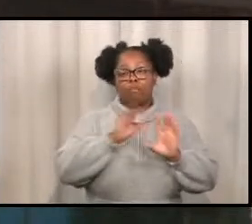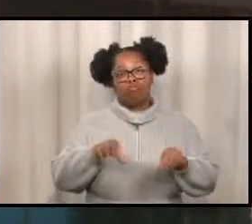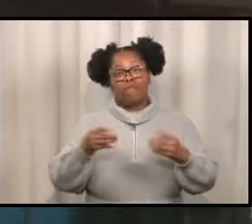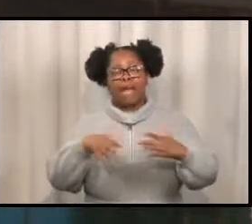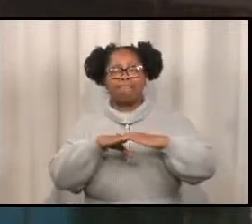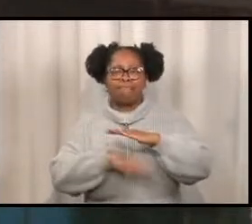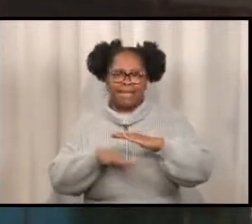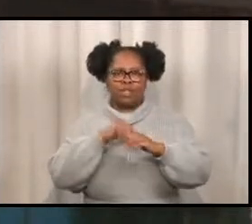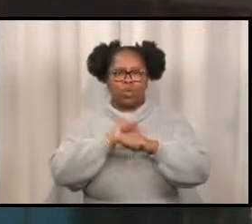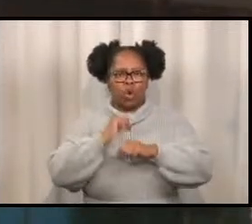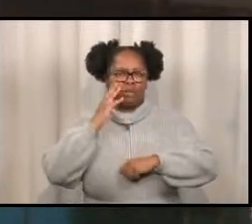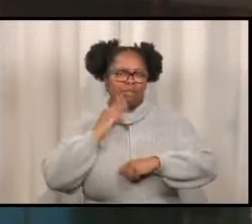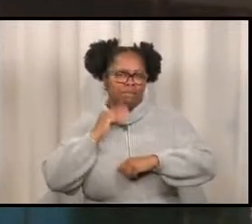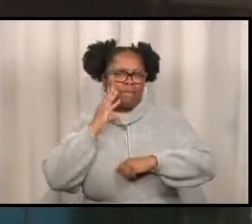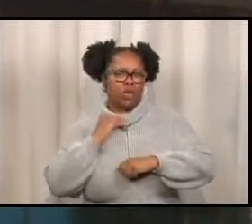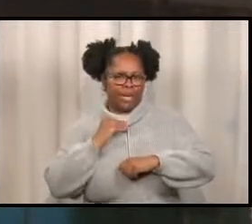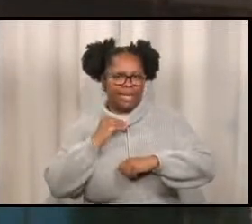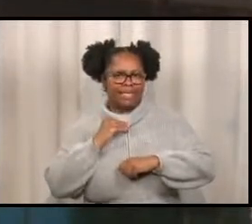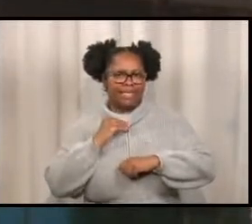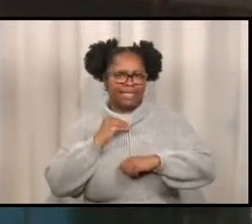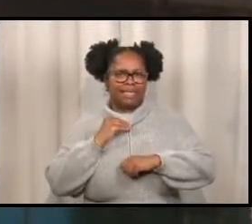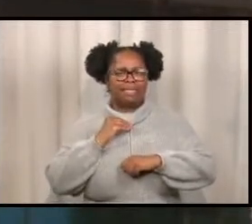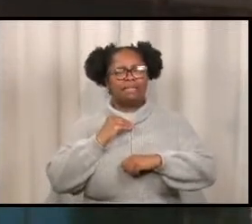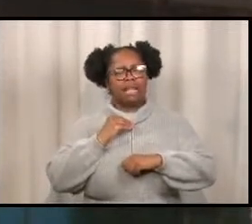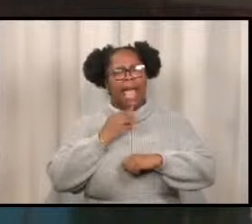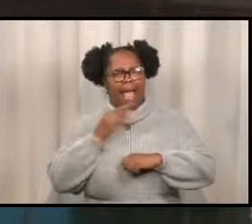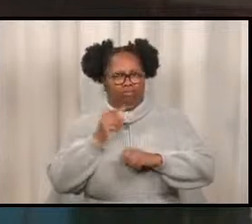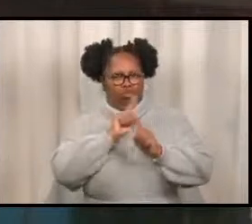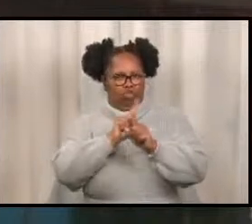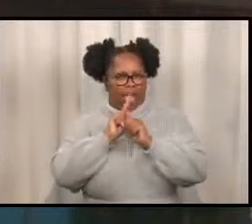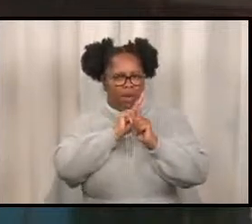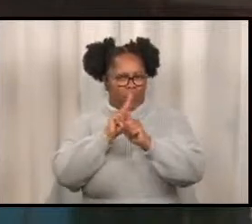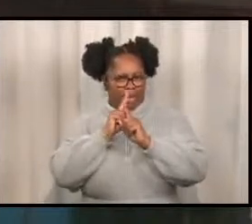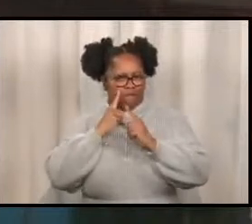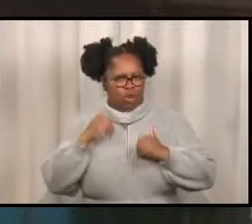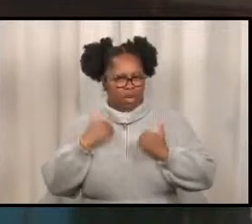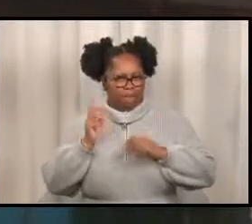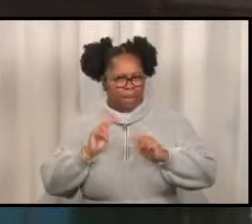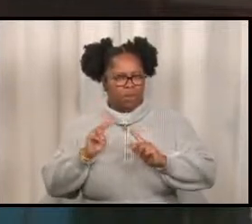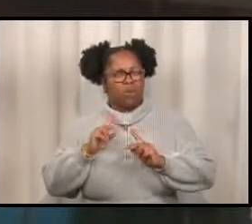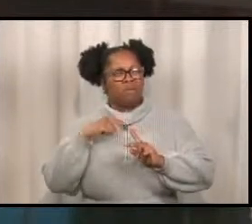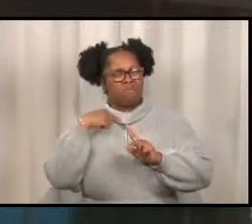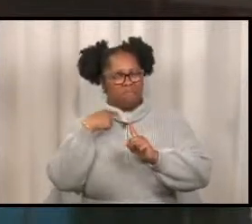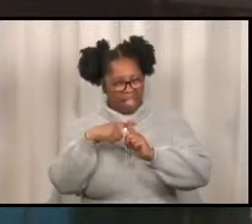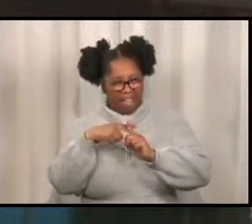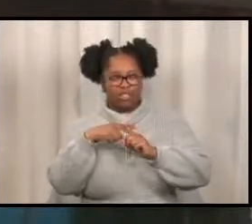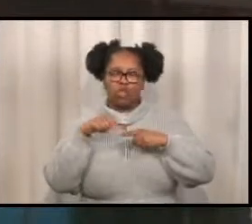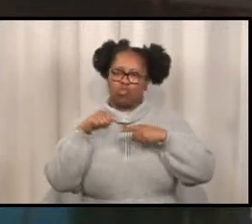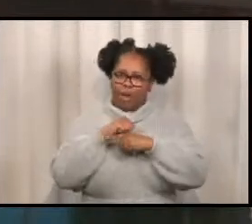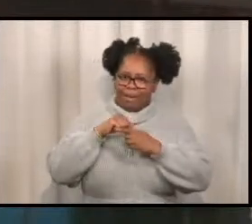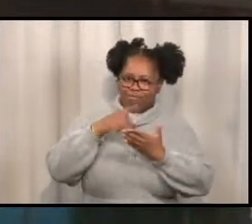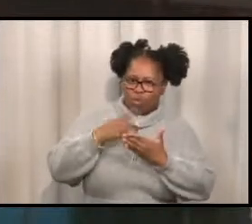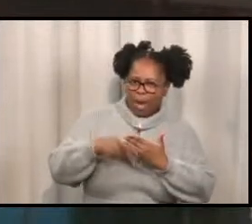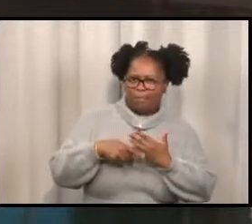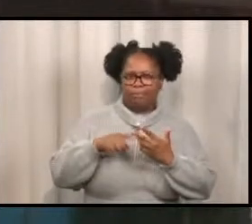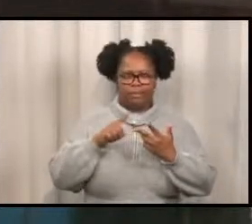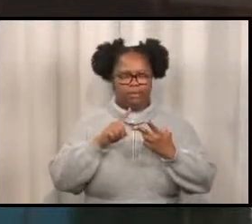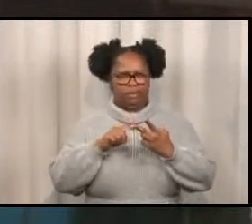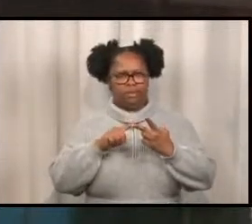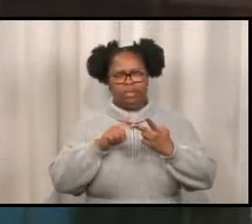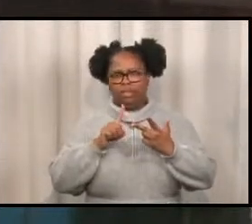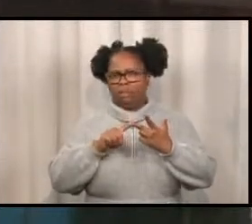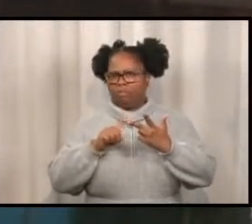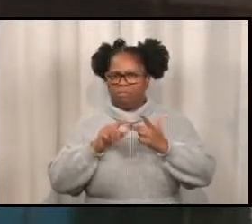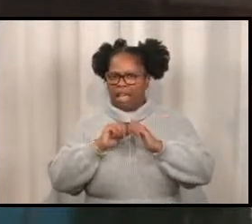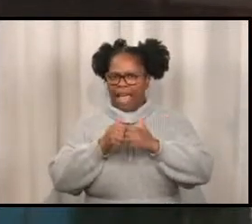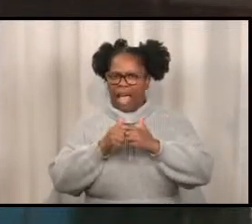basic work experience in the form of shadowing opportunities for young people, but how can we incorporate training programs? How can we also